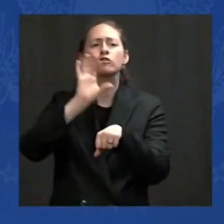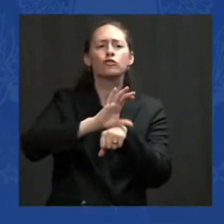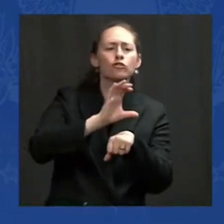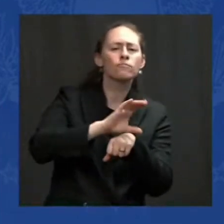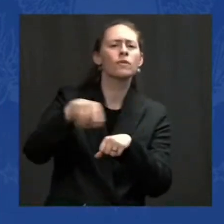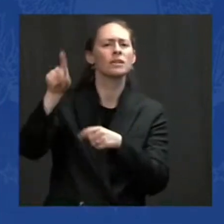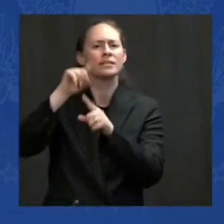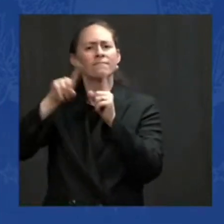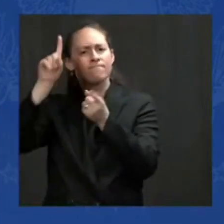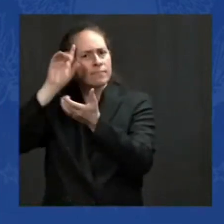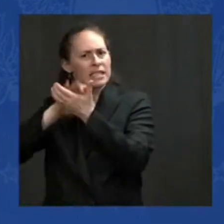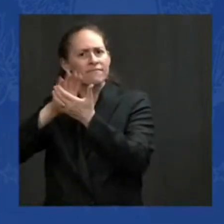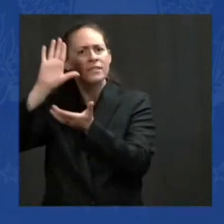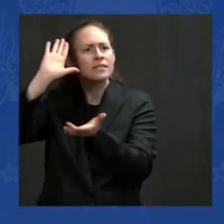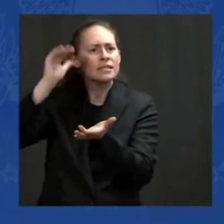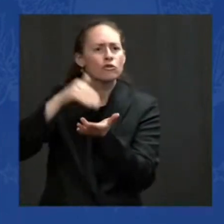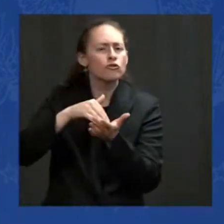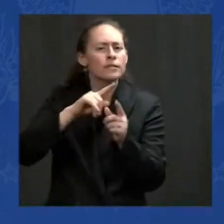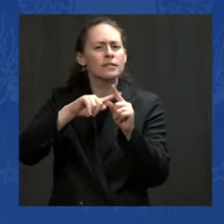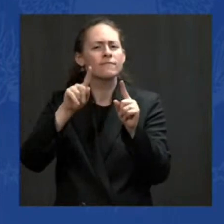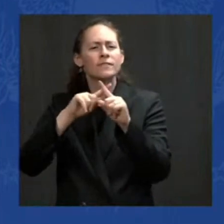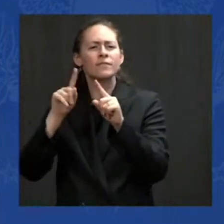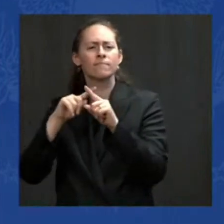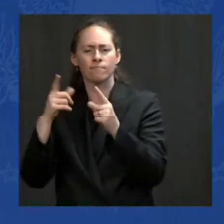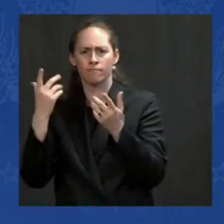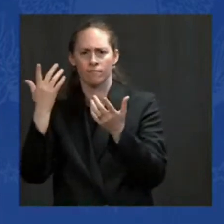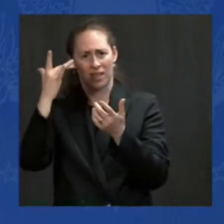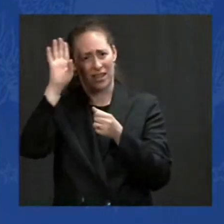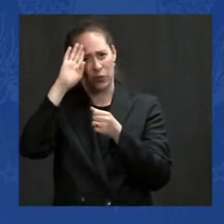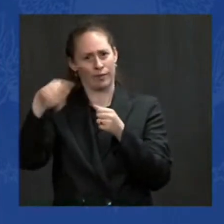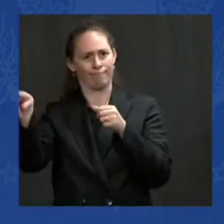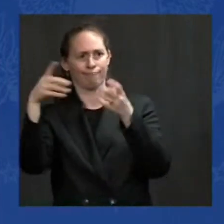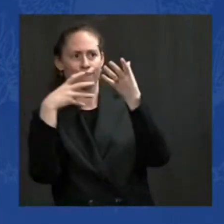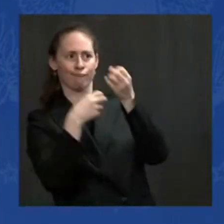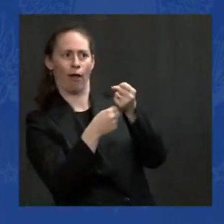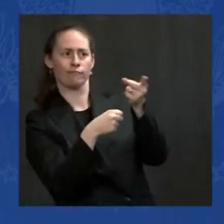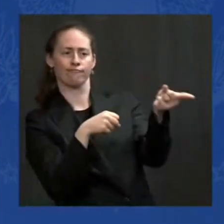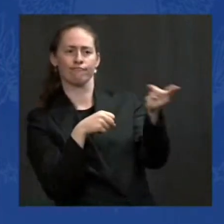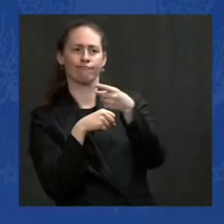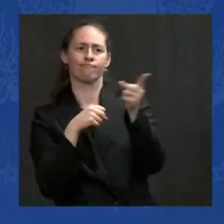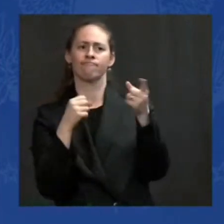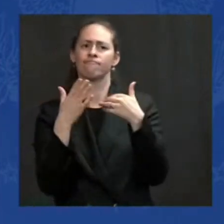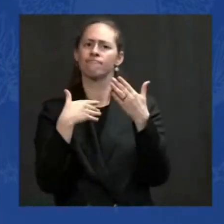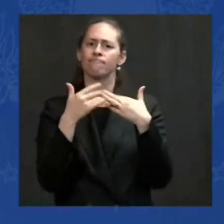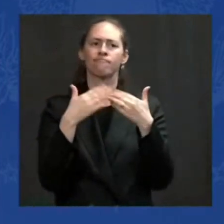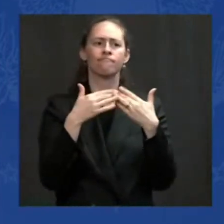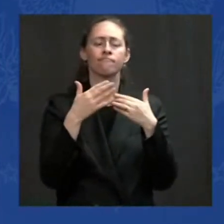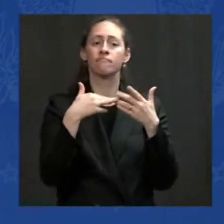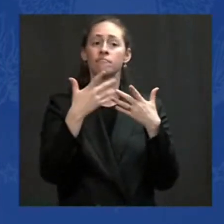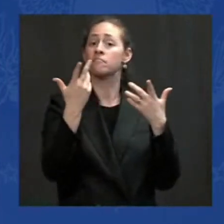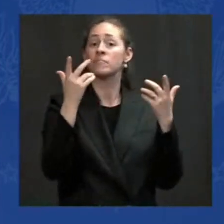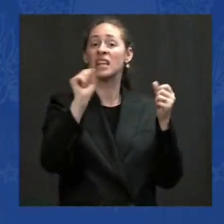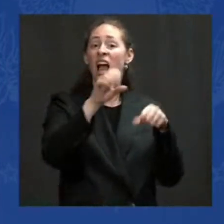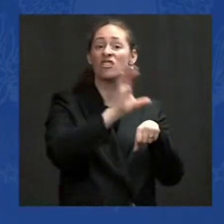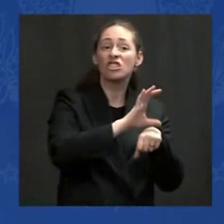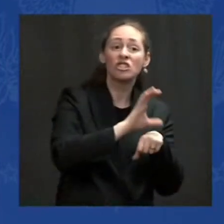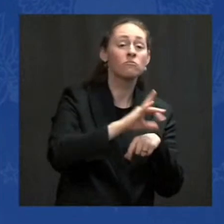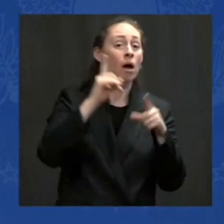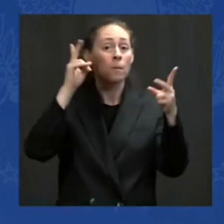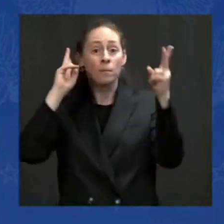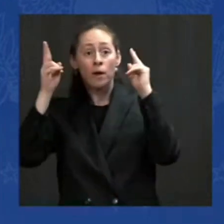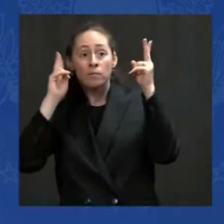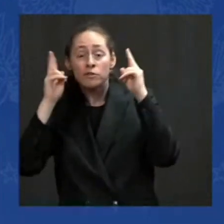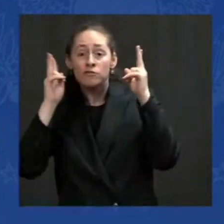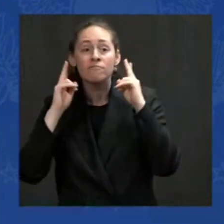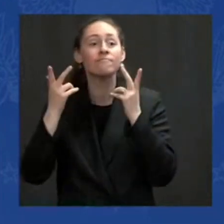Those partners are trusted and trustworthy. And so whether that's a house of worship, a barbershop, a medical practice, or a local